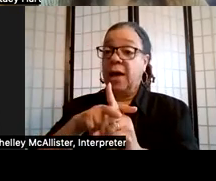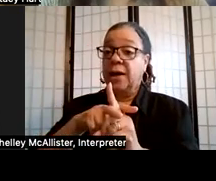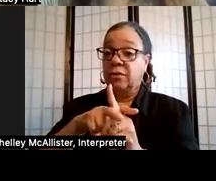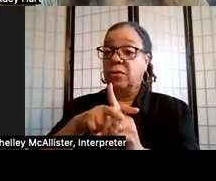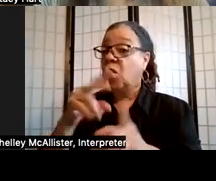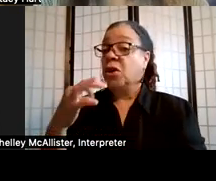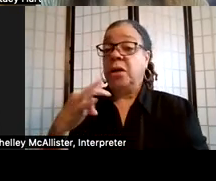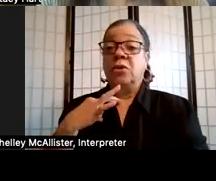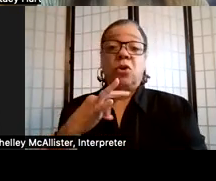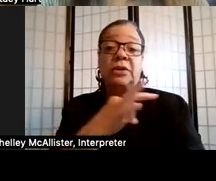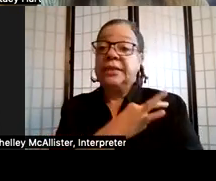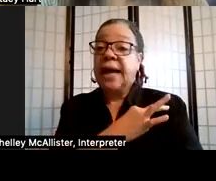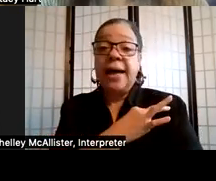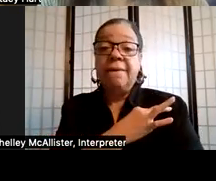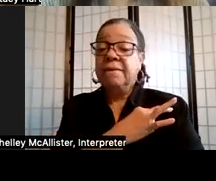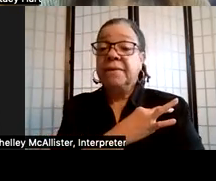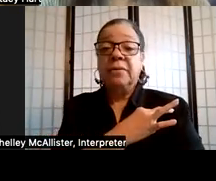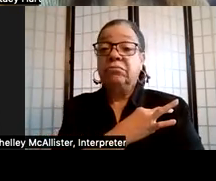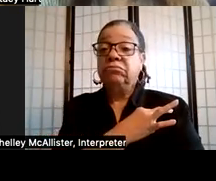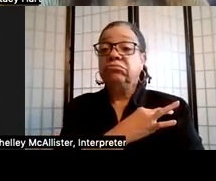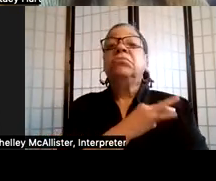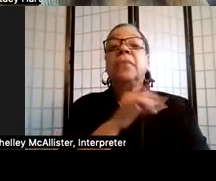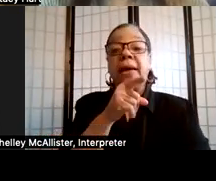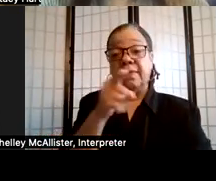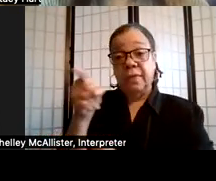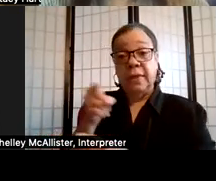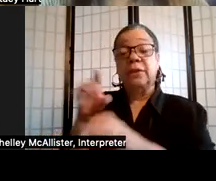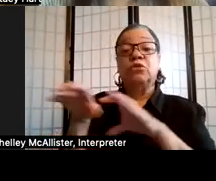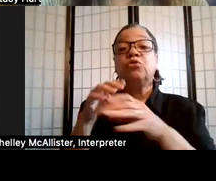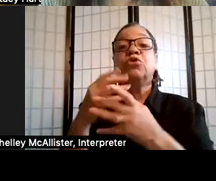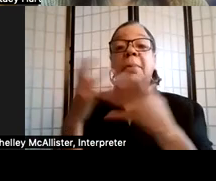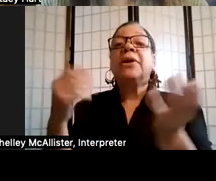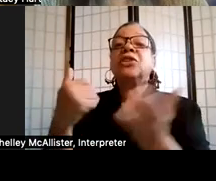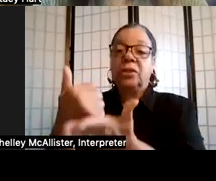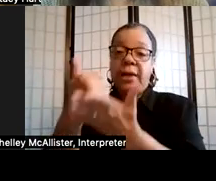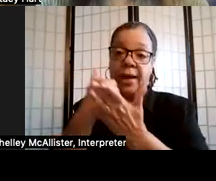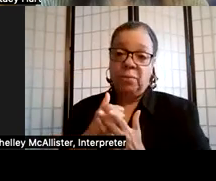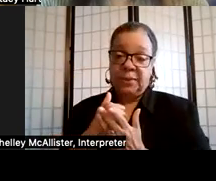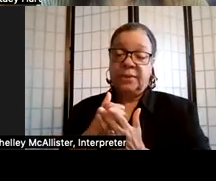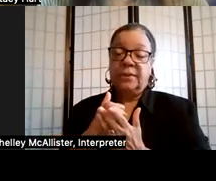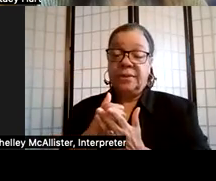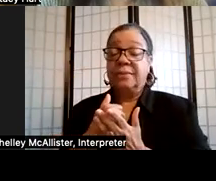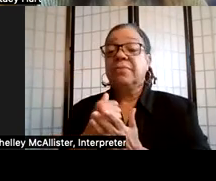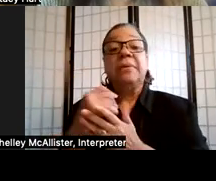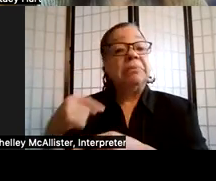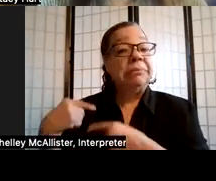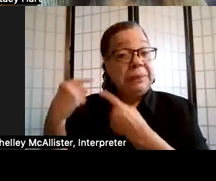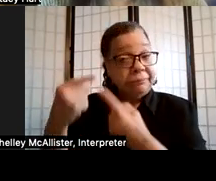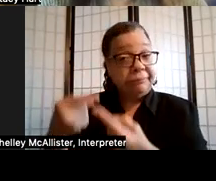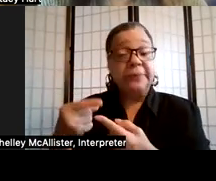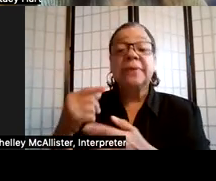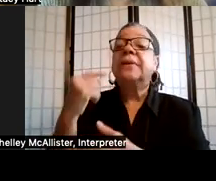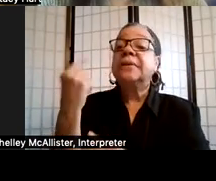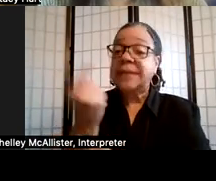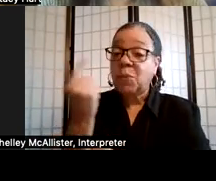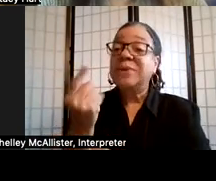Staff are caring and they do so much to help assist people. Even still, someone still